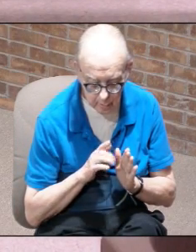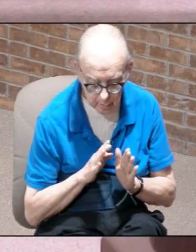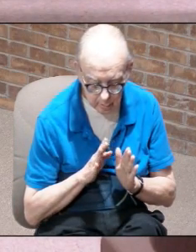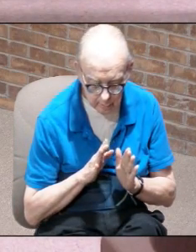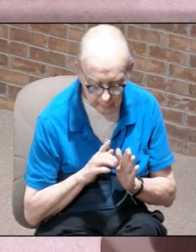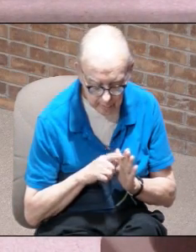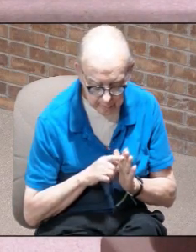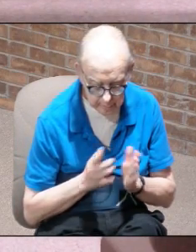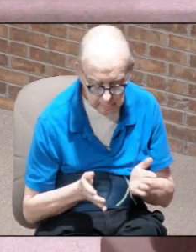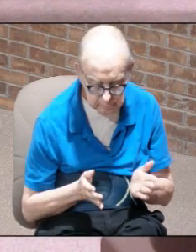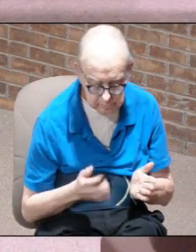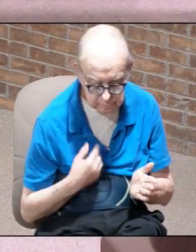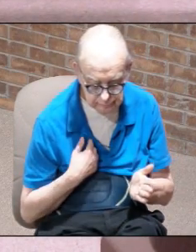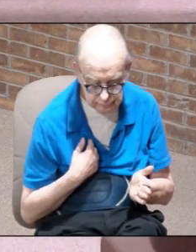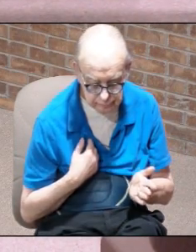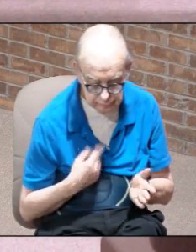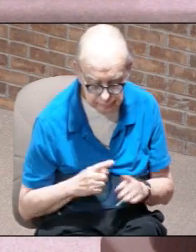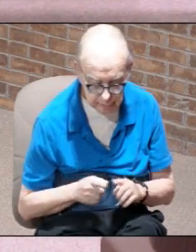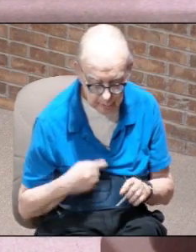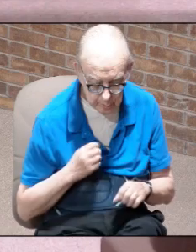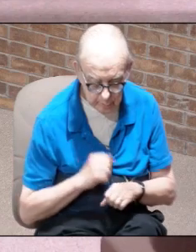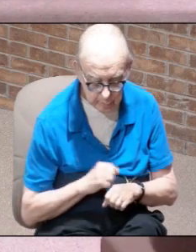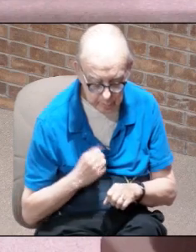while we worked ourselves to death.